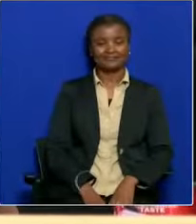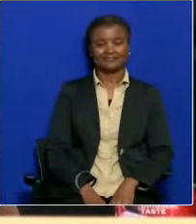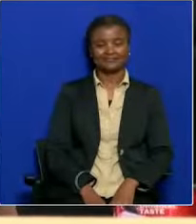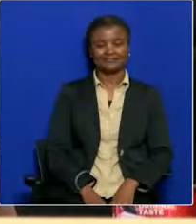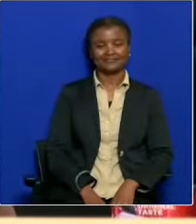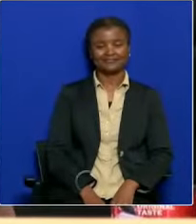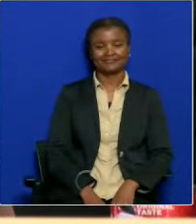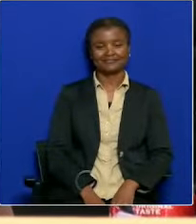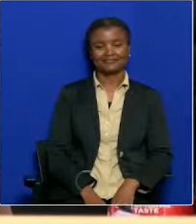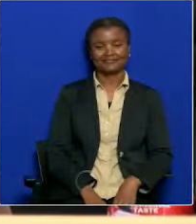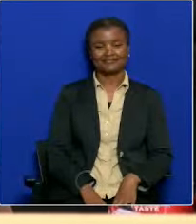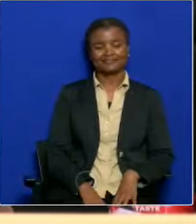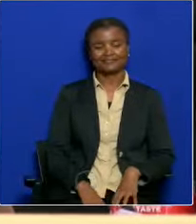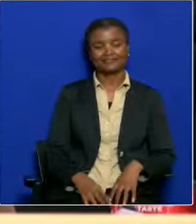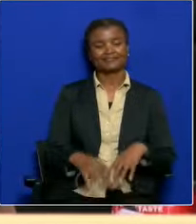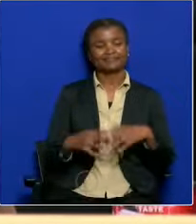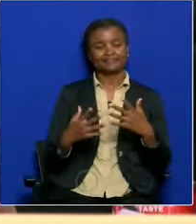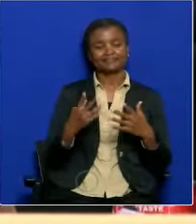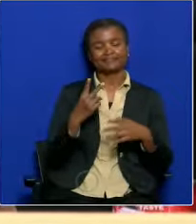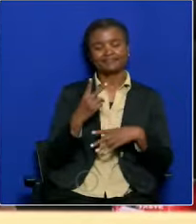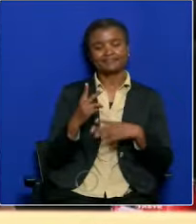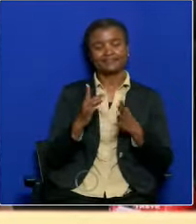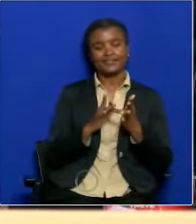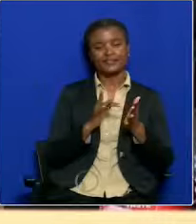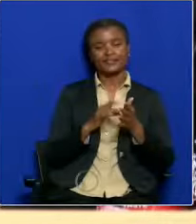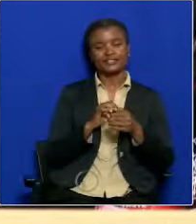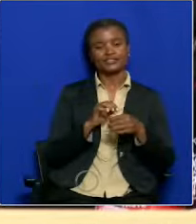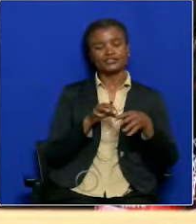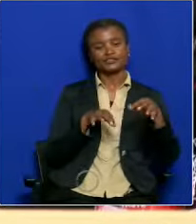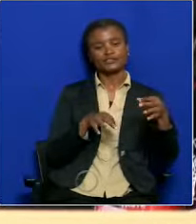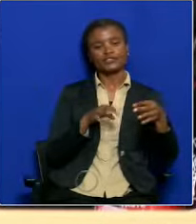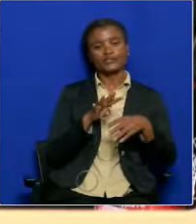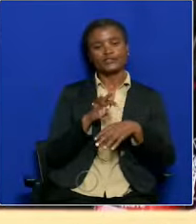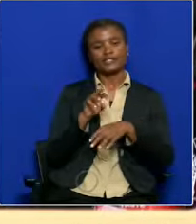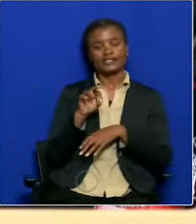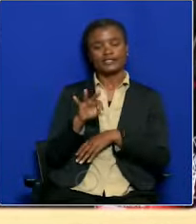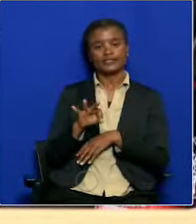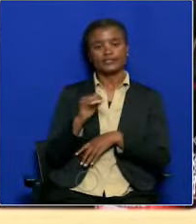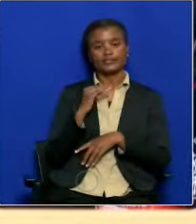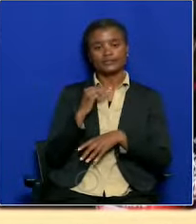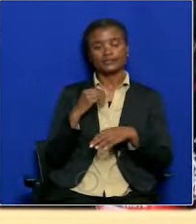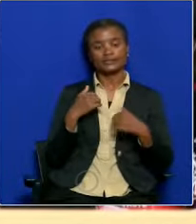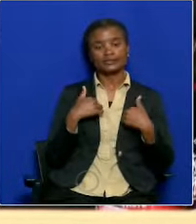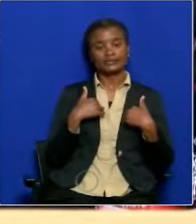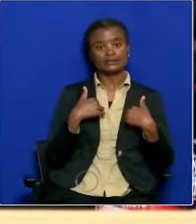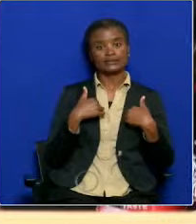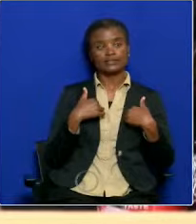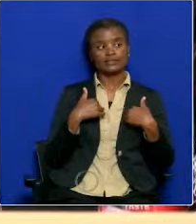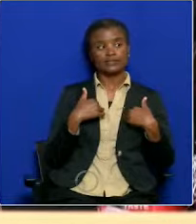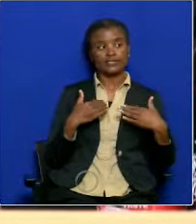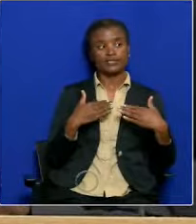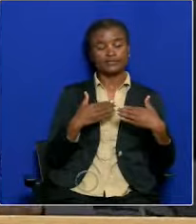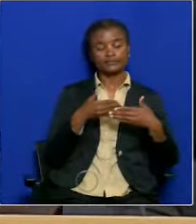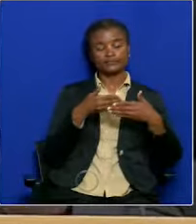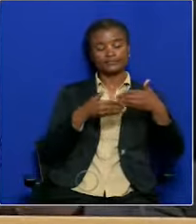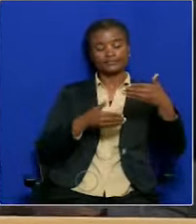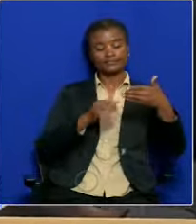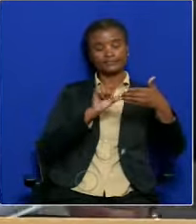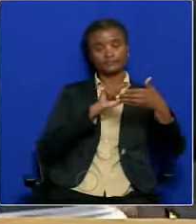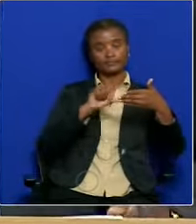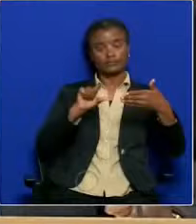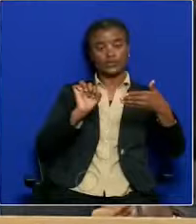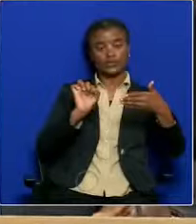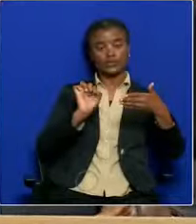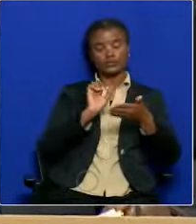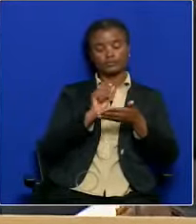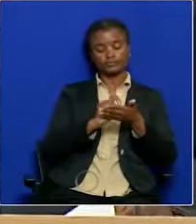So you'll see page 43, that's the beginning of your statement. Yes. And that one